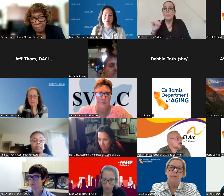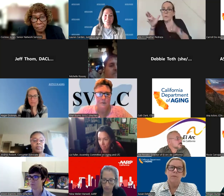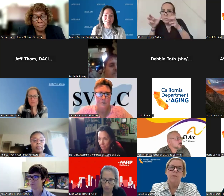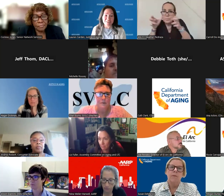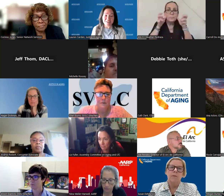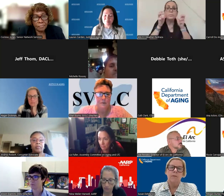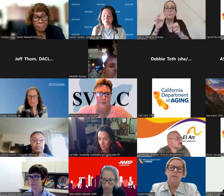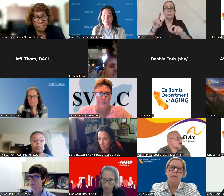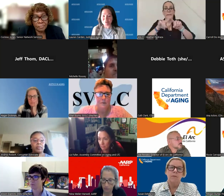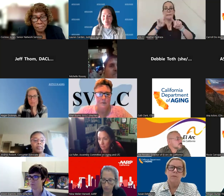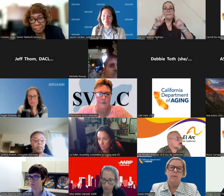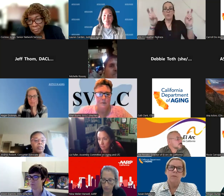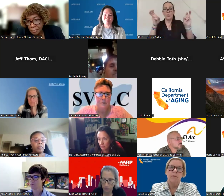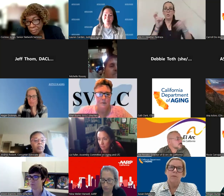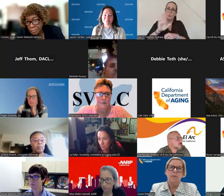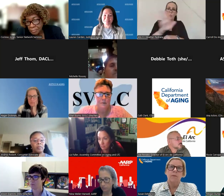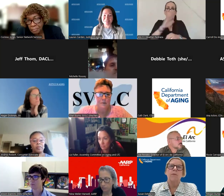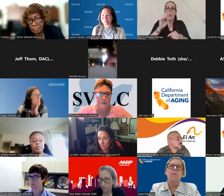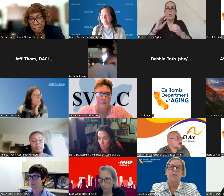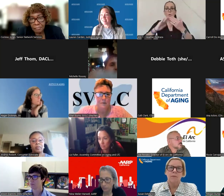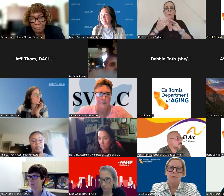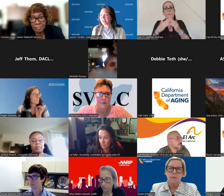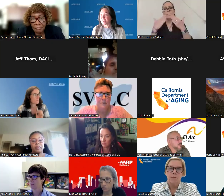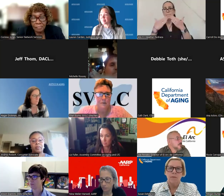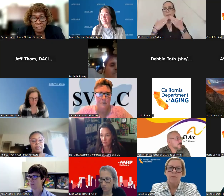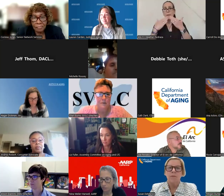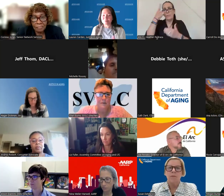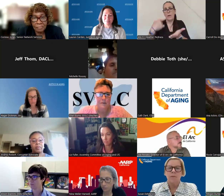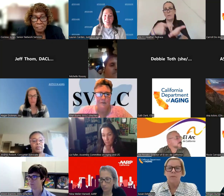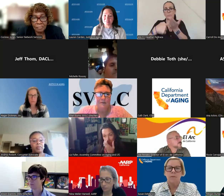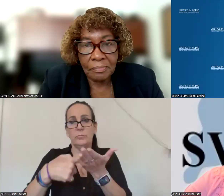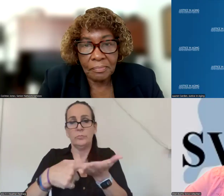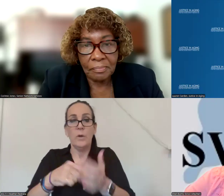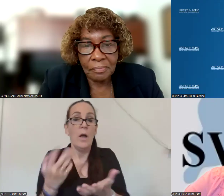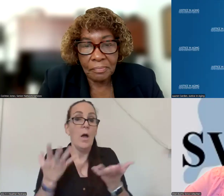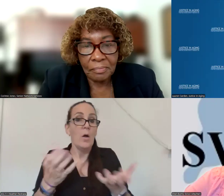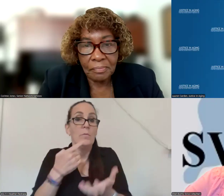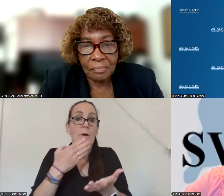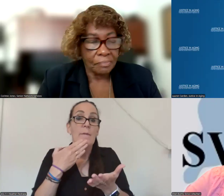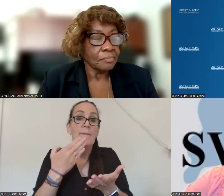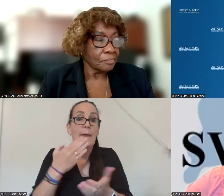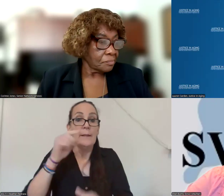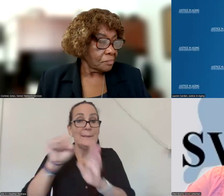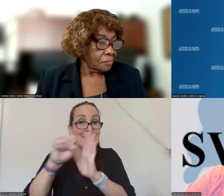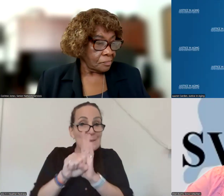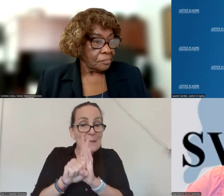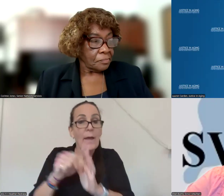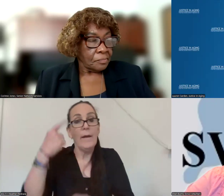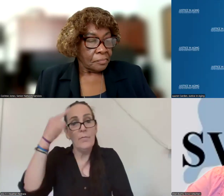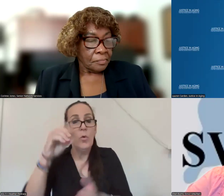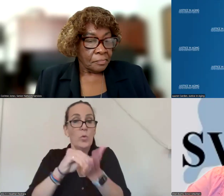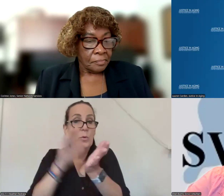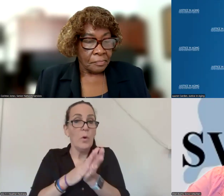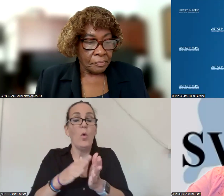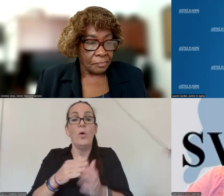your communities. So we thank you for the robust discussion. I just want to thank the state again for the report, for highlighting the